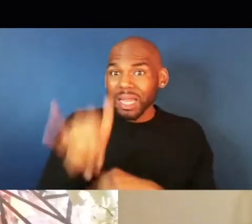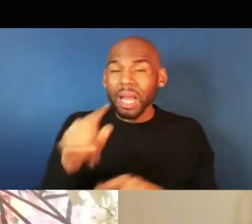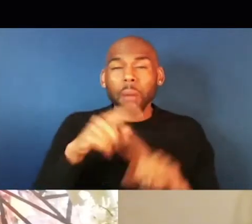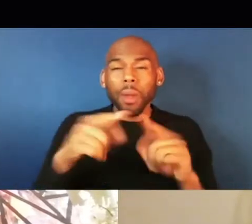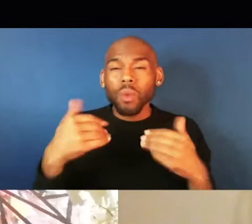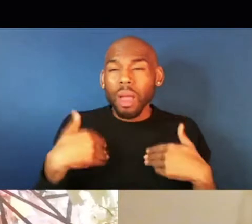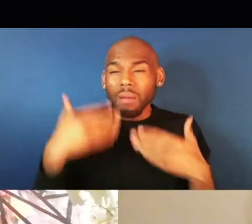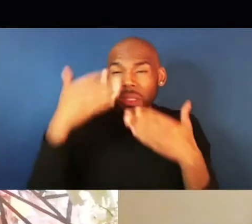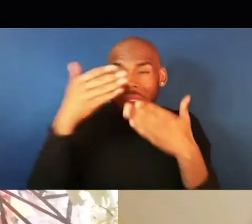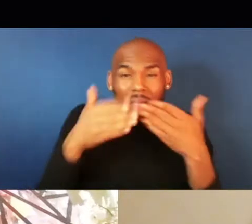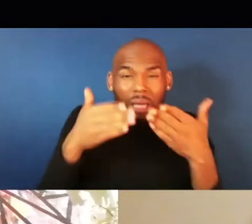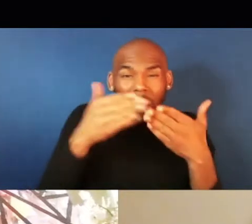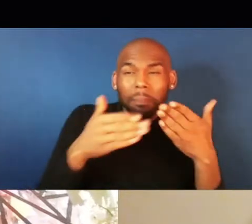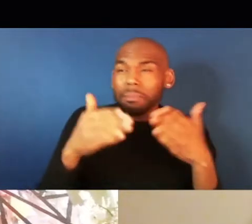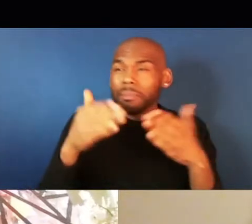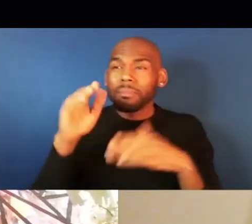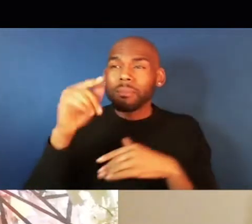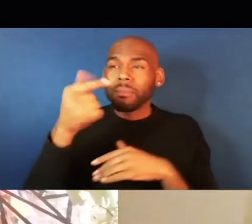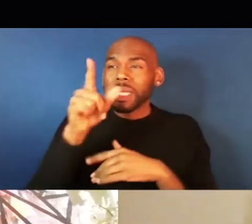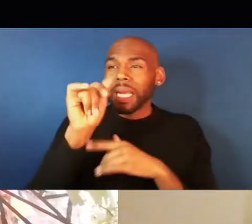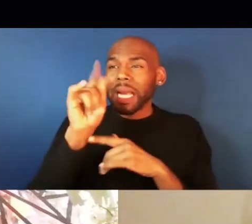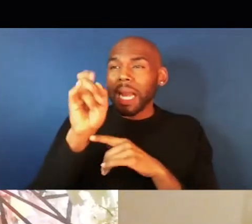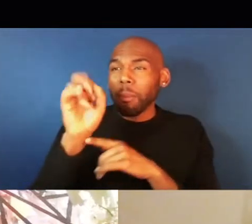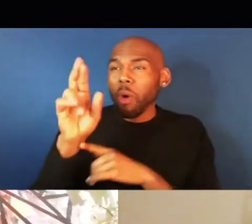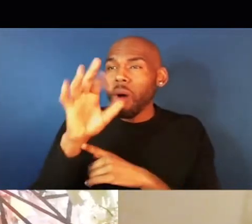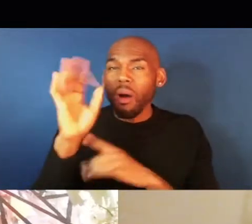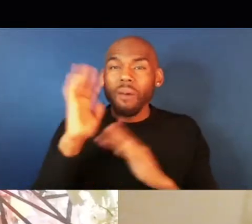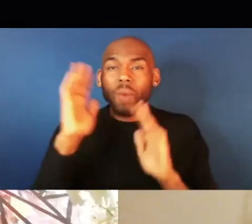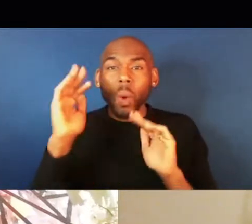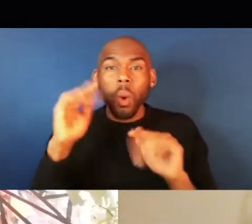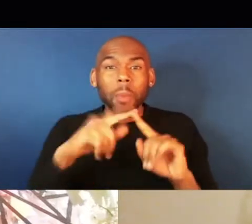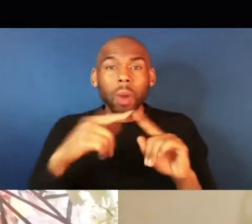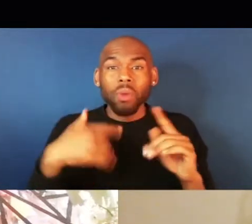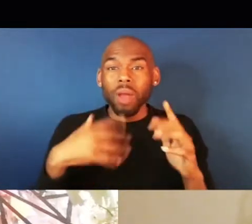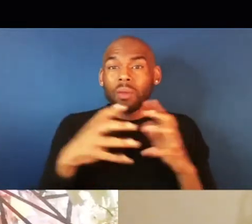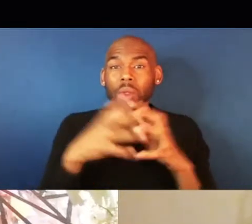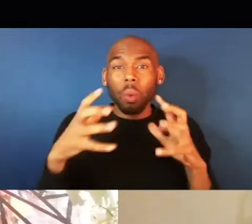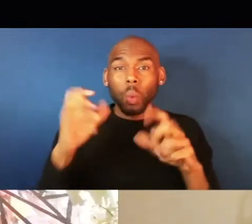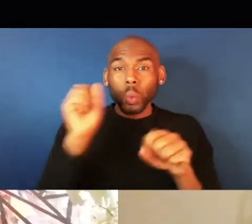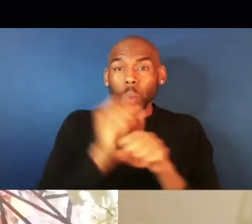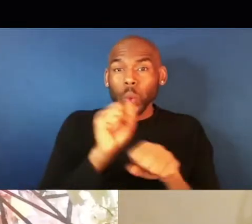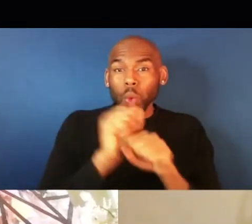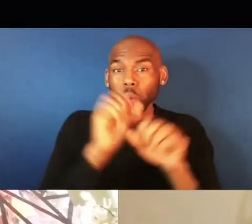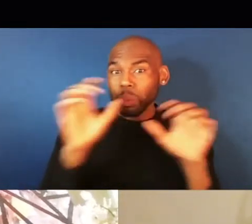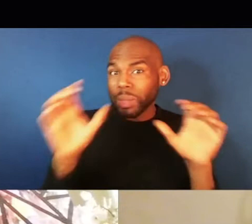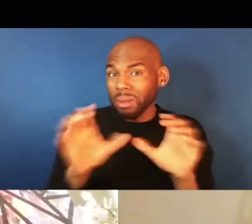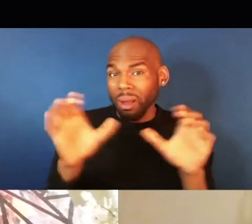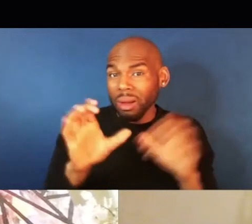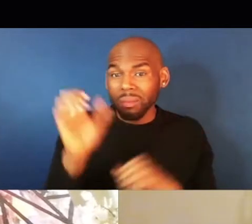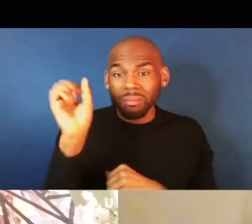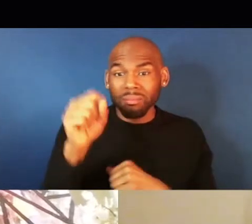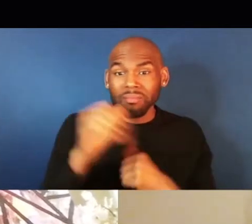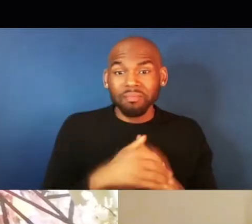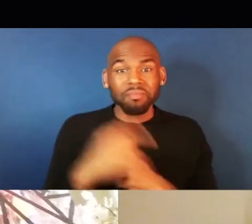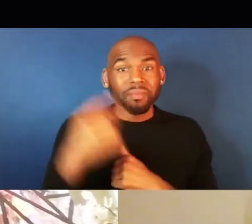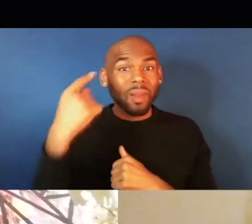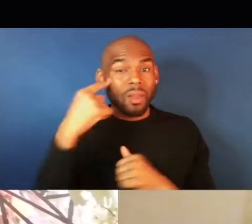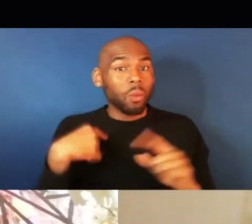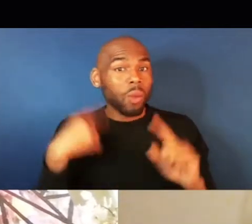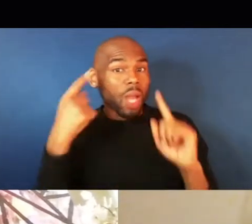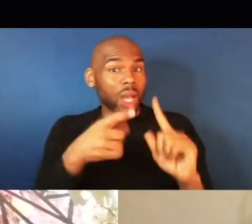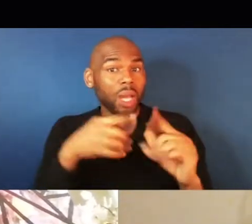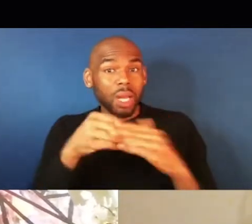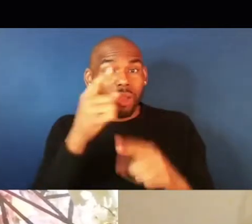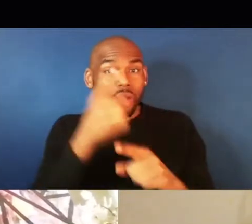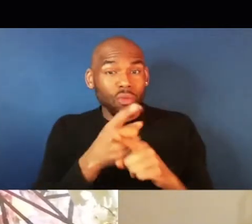But there's some glimmers of hope, but there's still so much work to be done. But yeah, I mean, I think we're headed